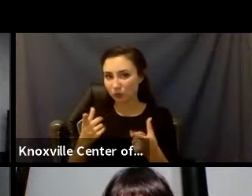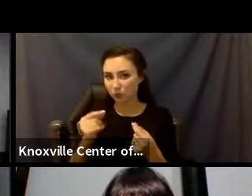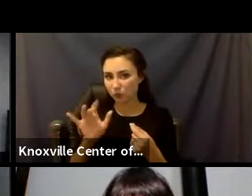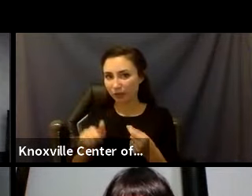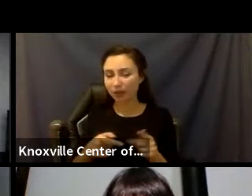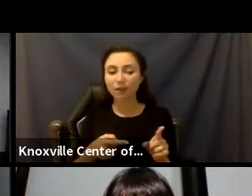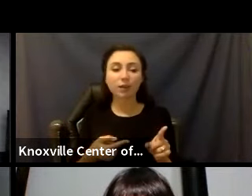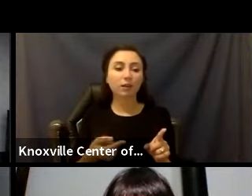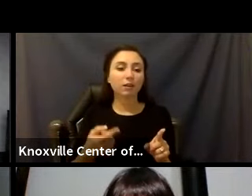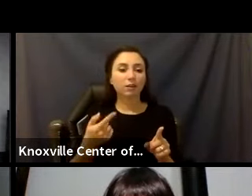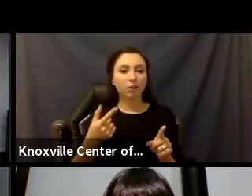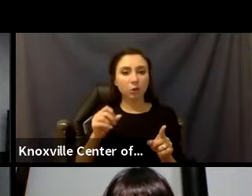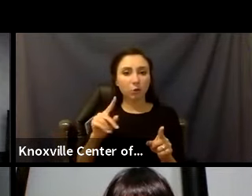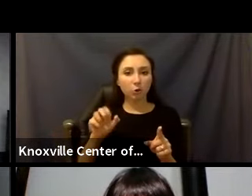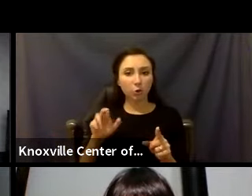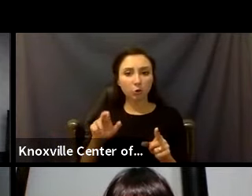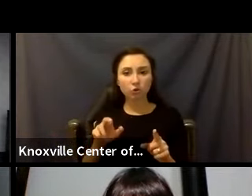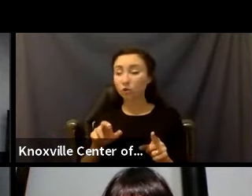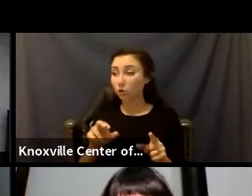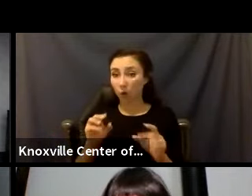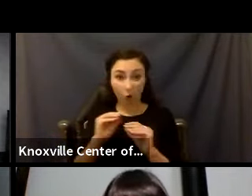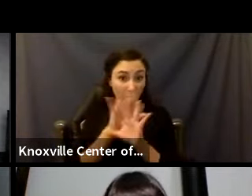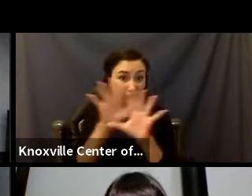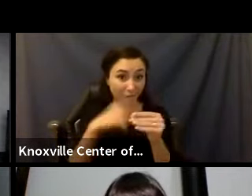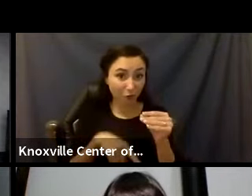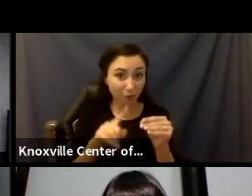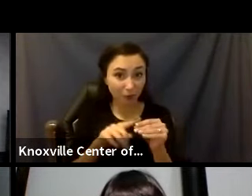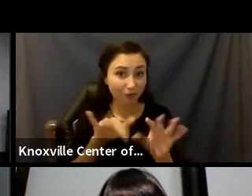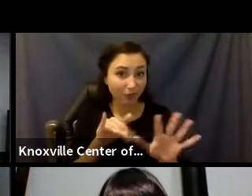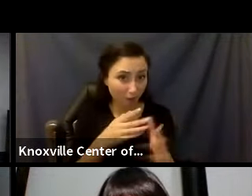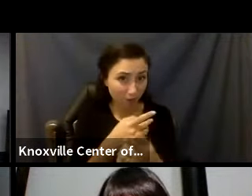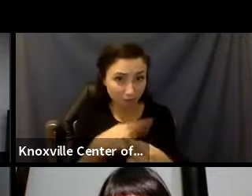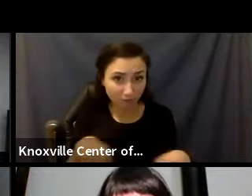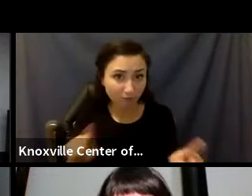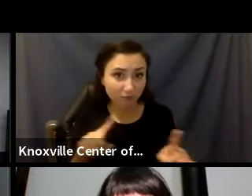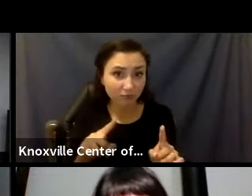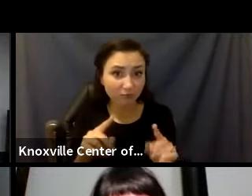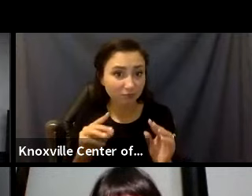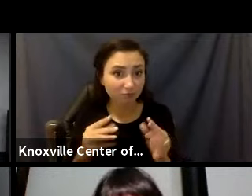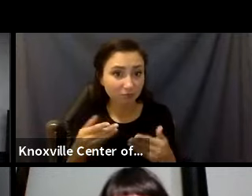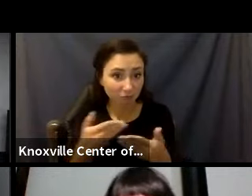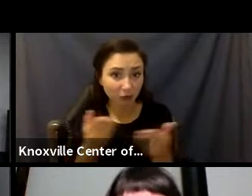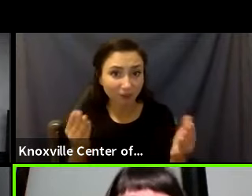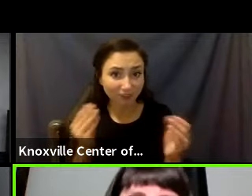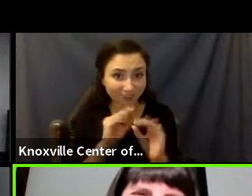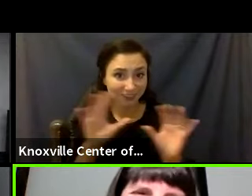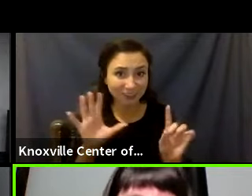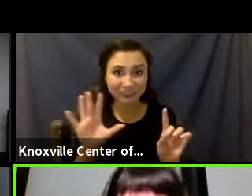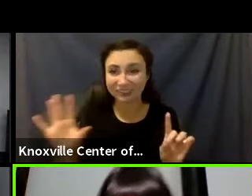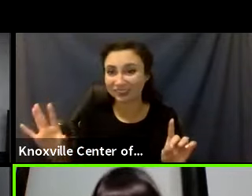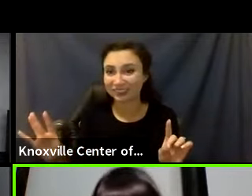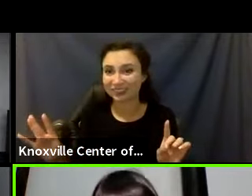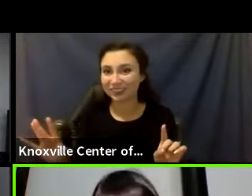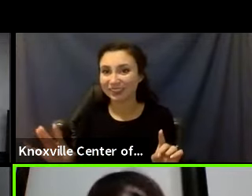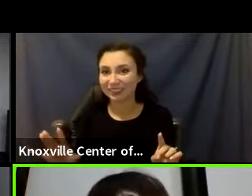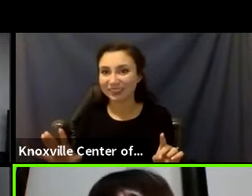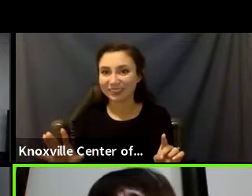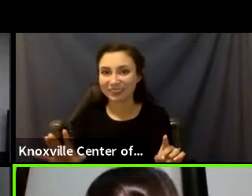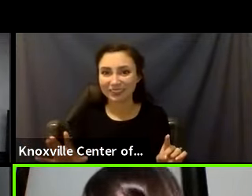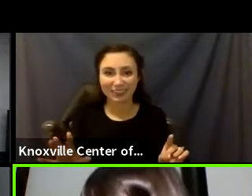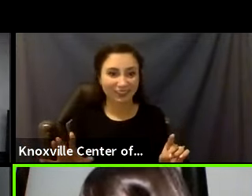So is everybody clear on that? Pretty clear. Dr. Sousa, you've done a good job explaining it. Thank